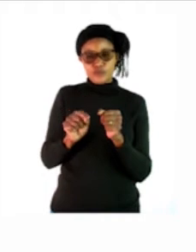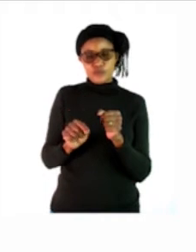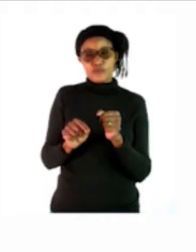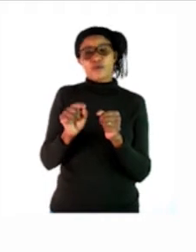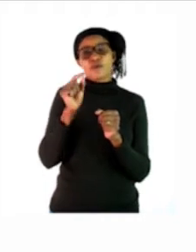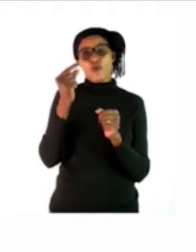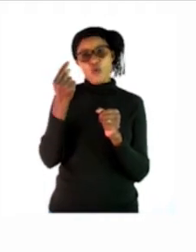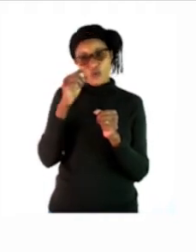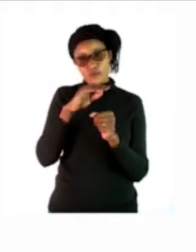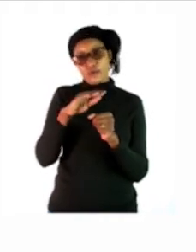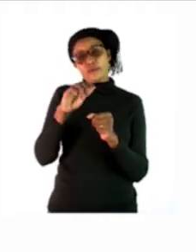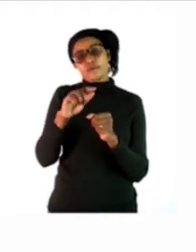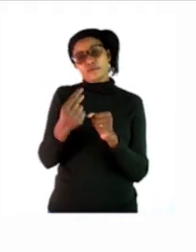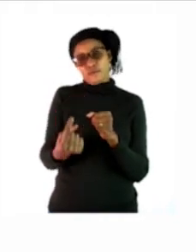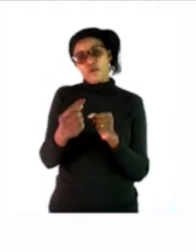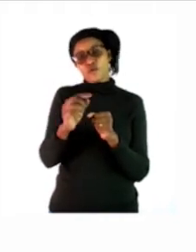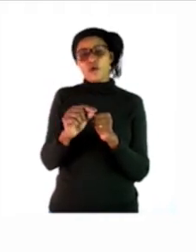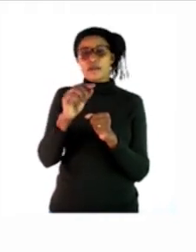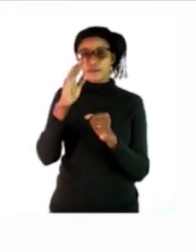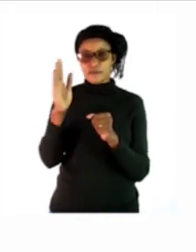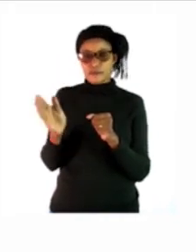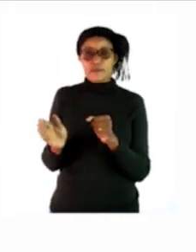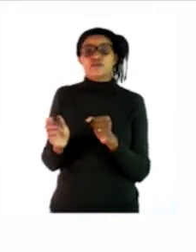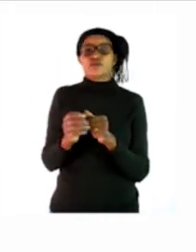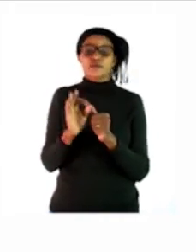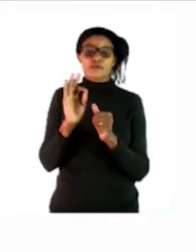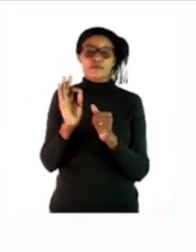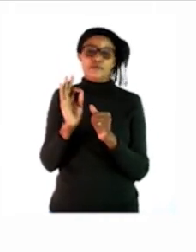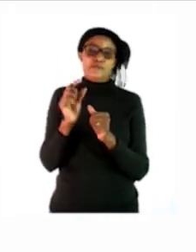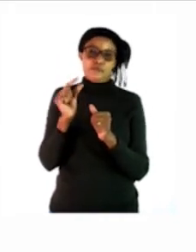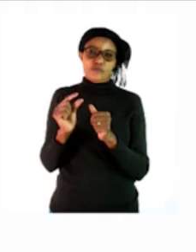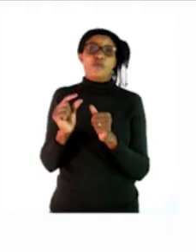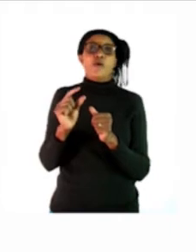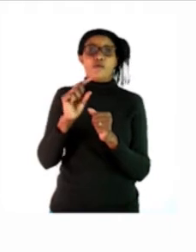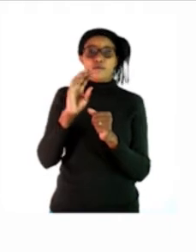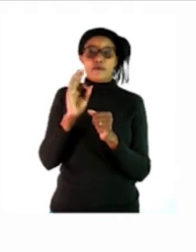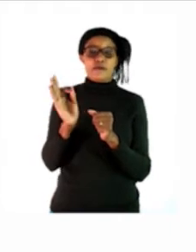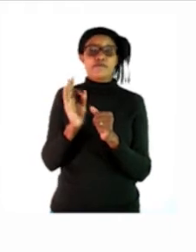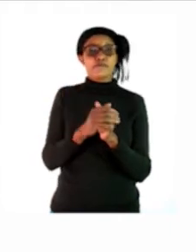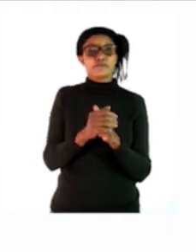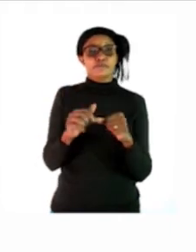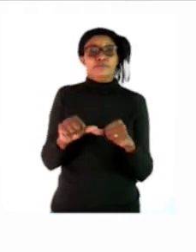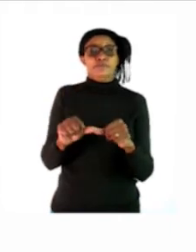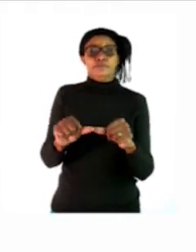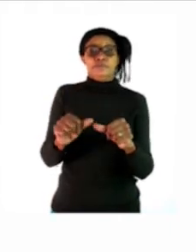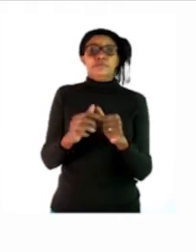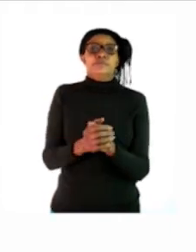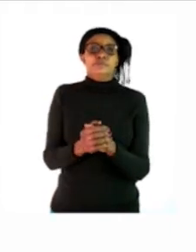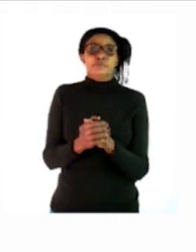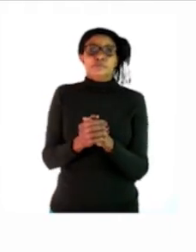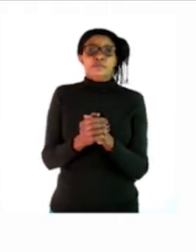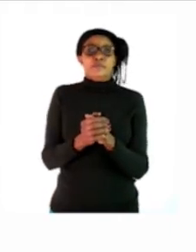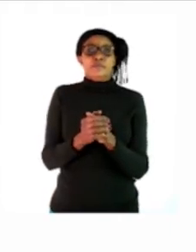do your own one next to it. Good. Let's continue.